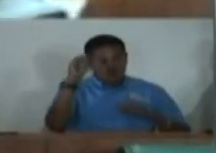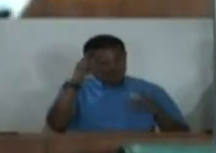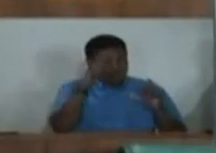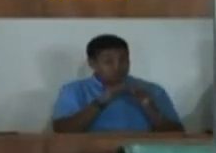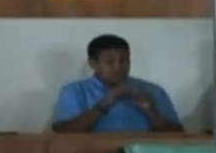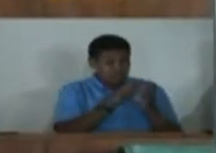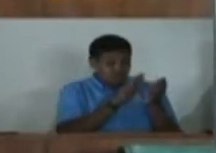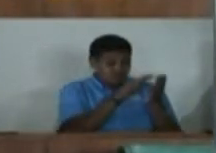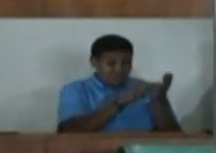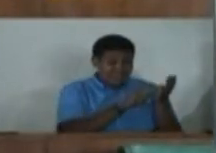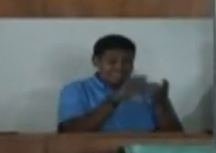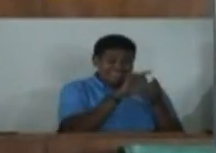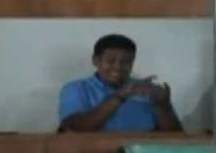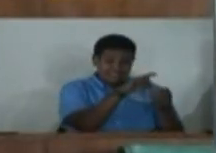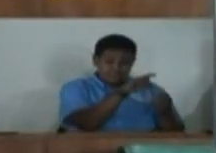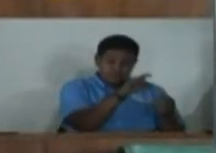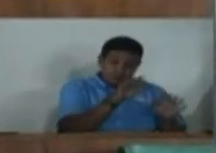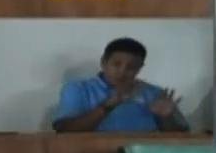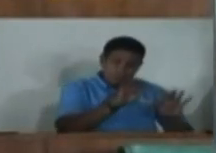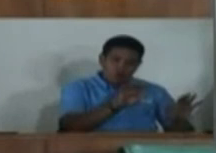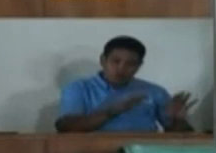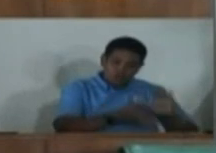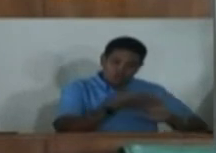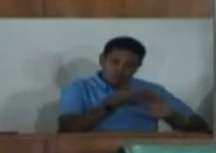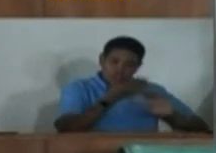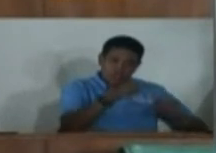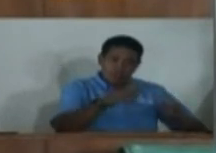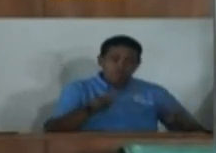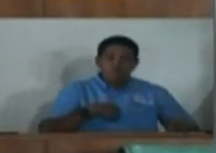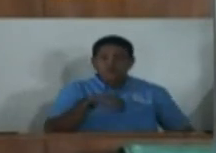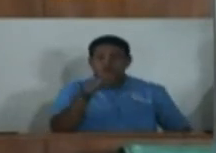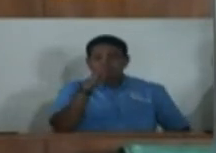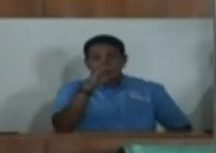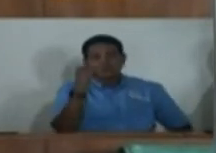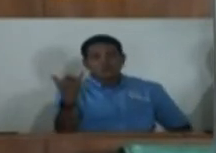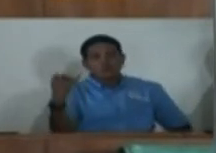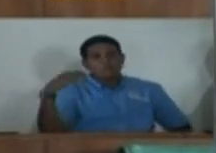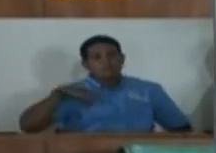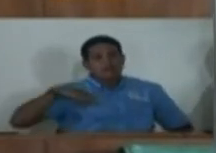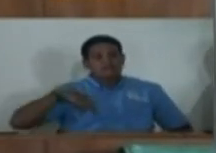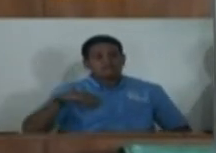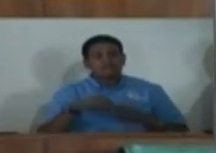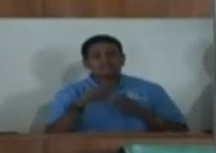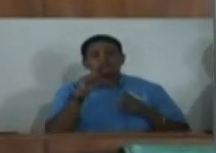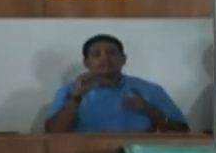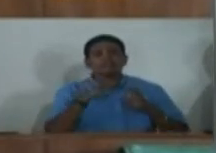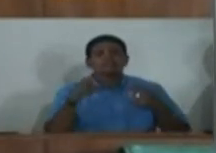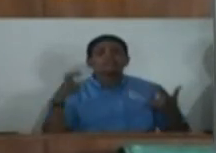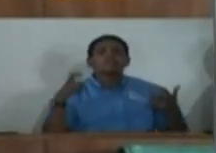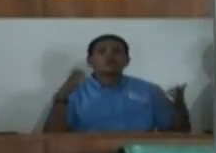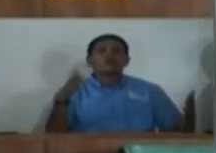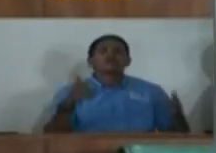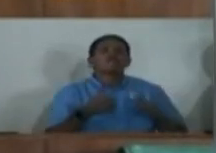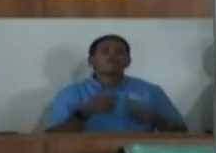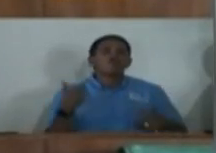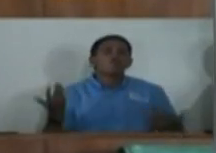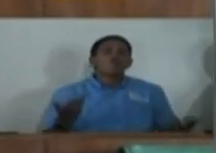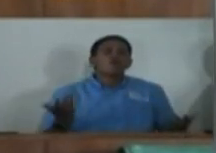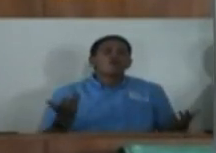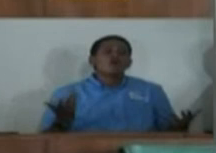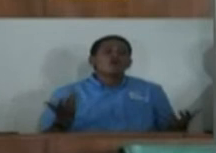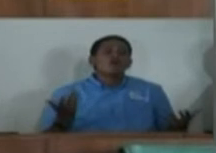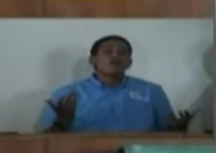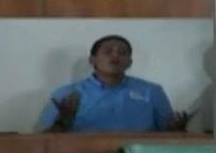be pushed, because we are not now benefiting in a significant way from